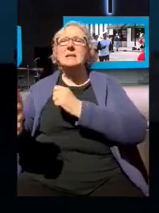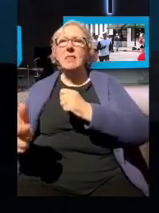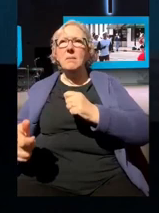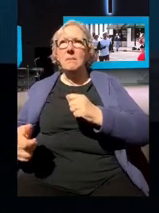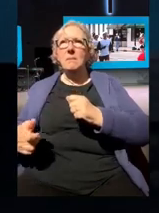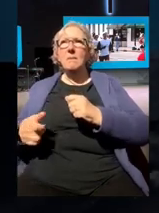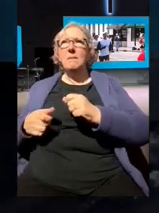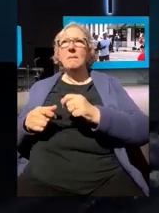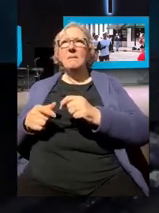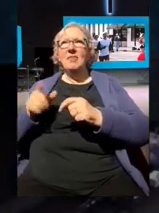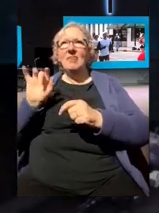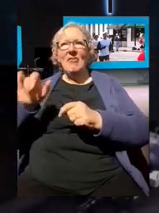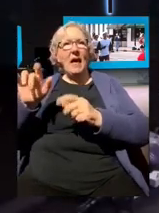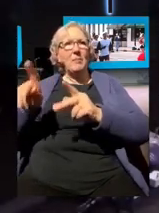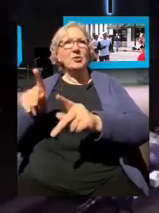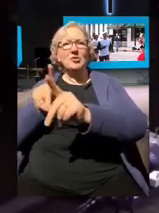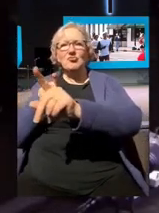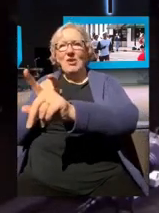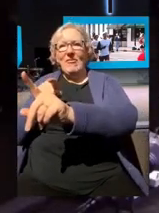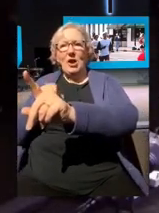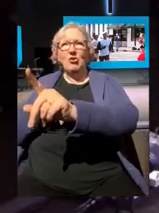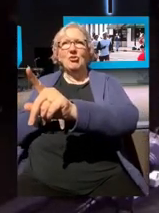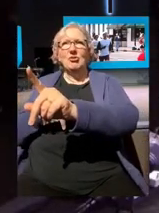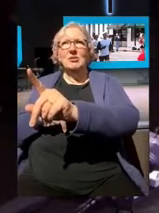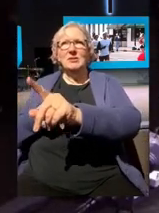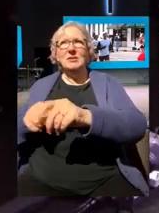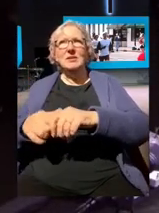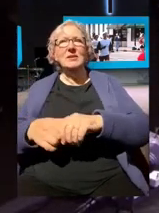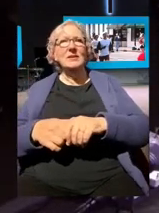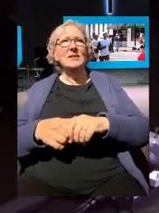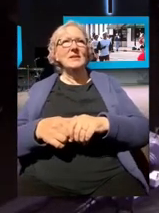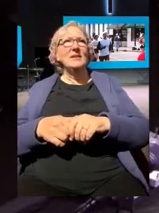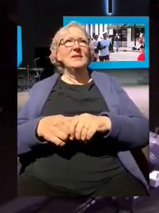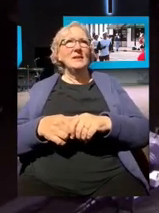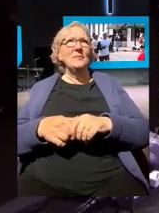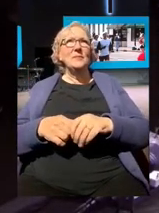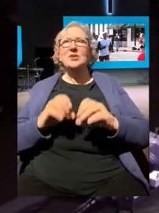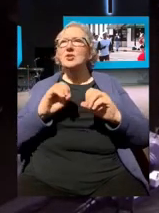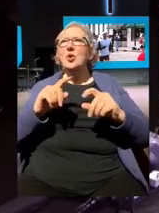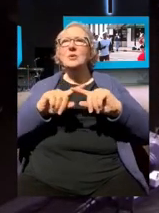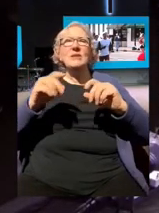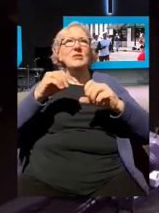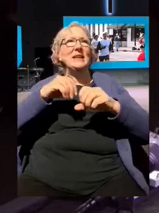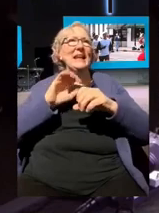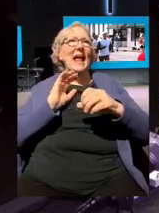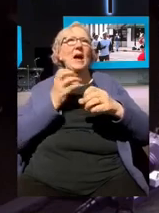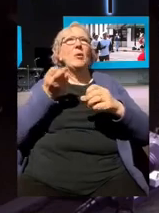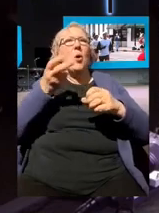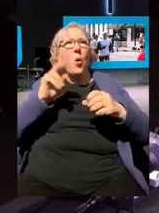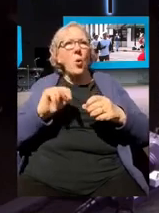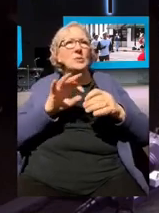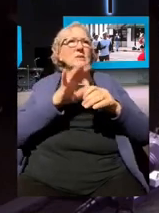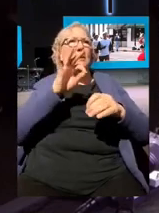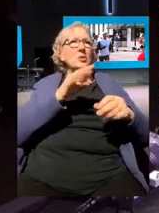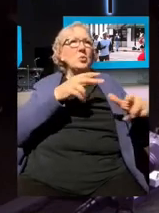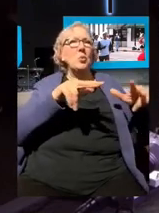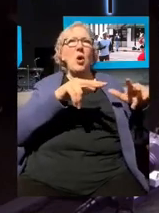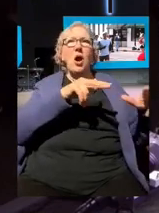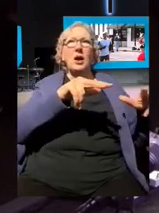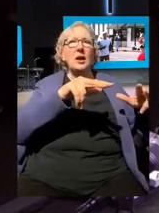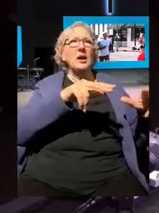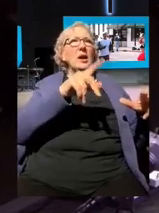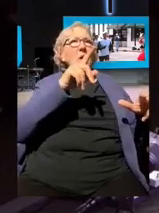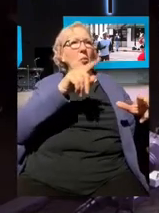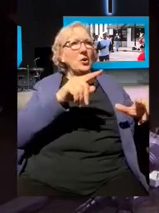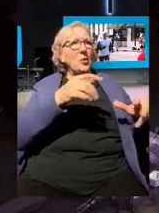you. Right there with you. And it's, again, it's no different in our own spiritual walk. When you hit